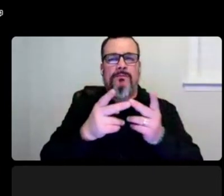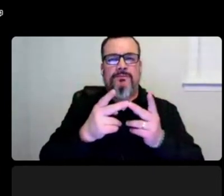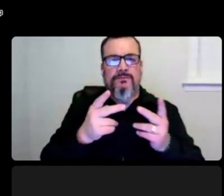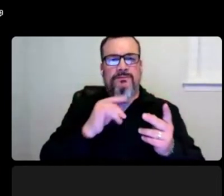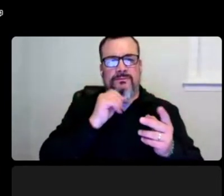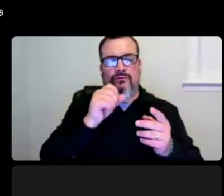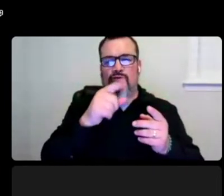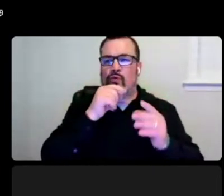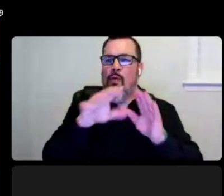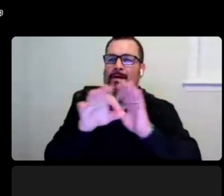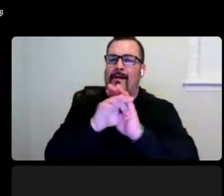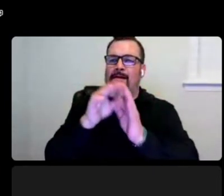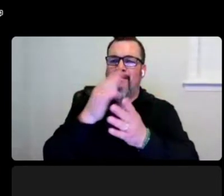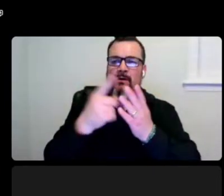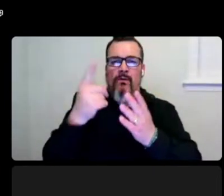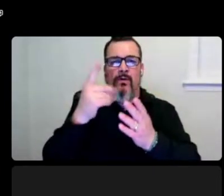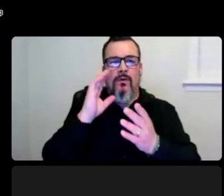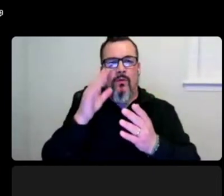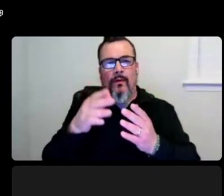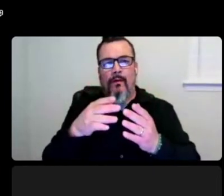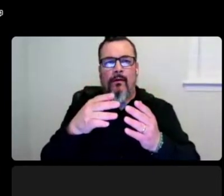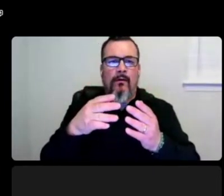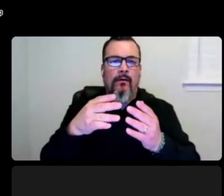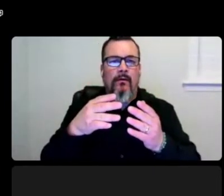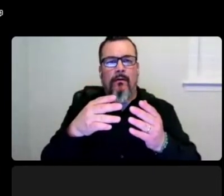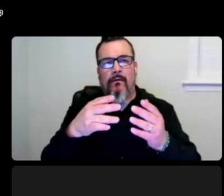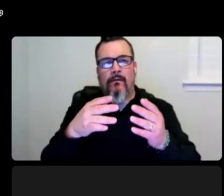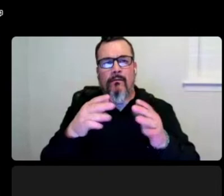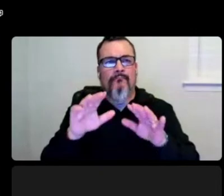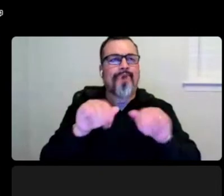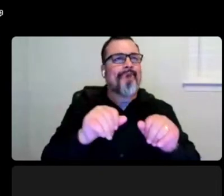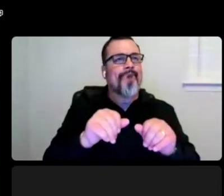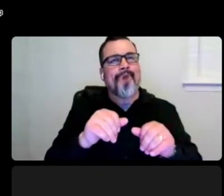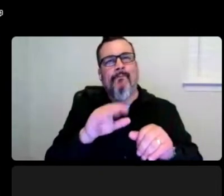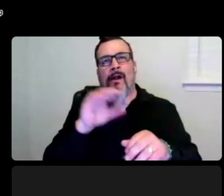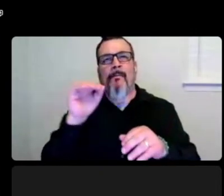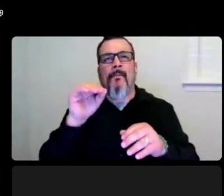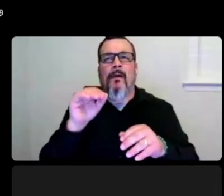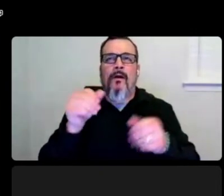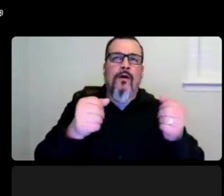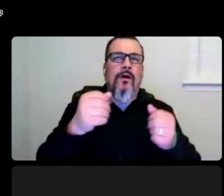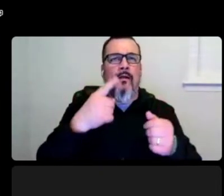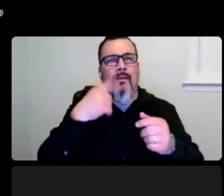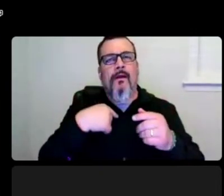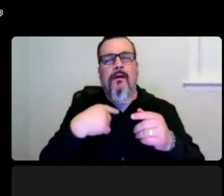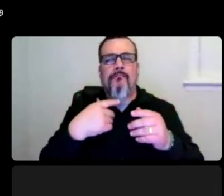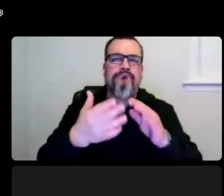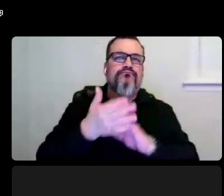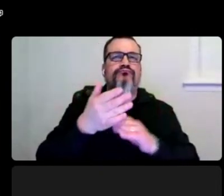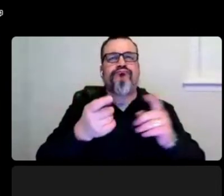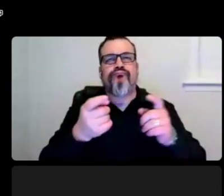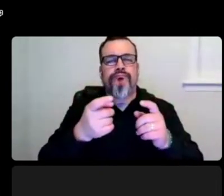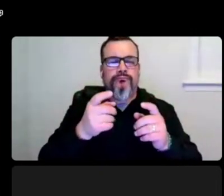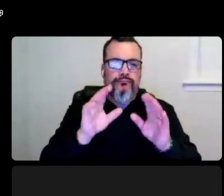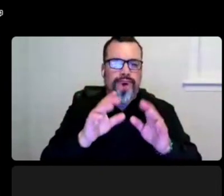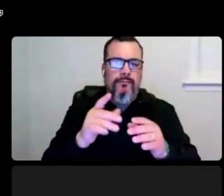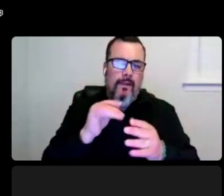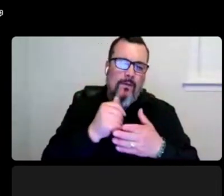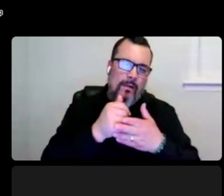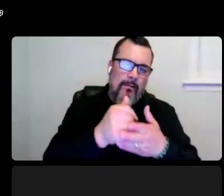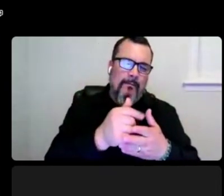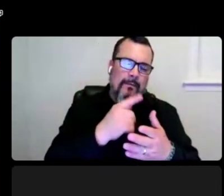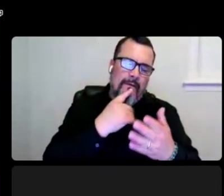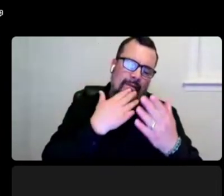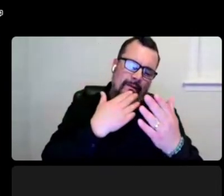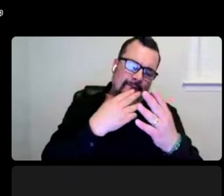don't elect somebody who thinks they get a company car and come here and help to run the district. That'll help a bit. So thank you